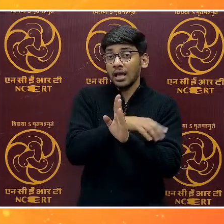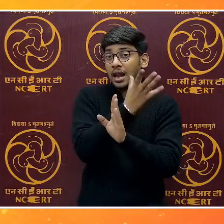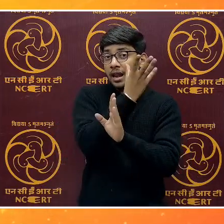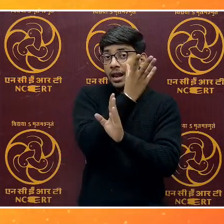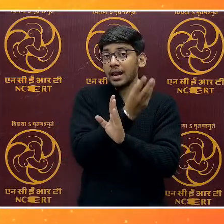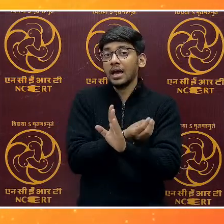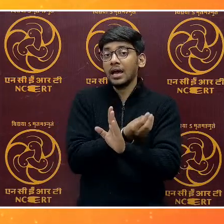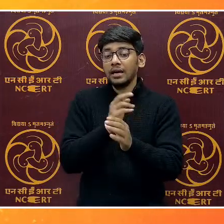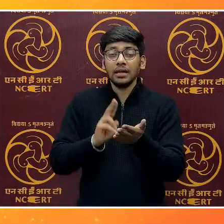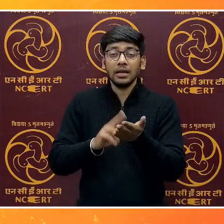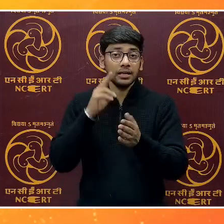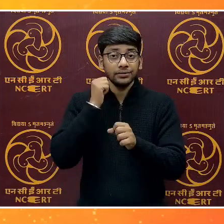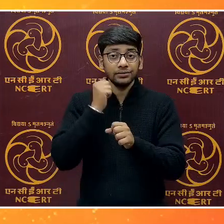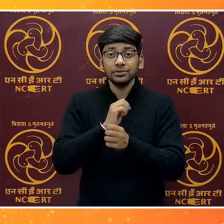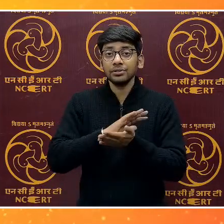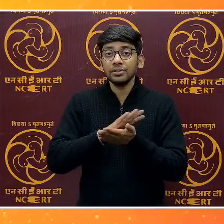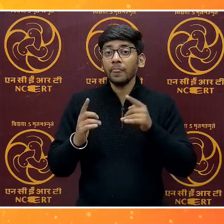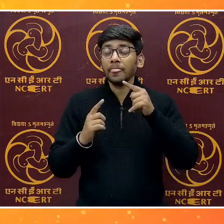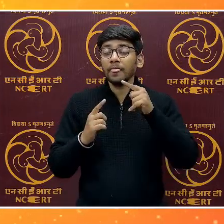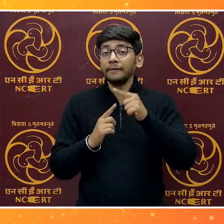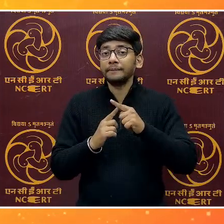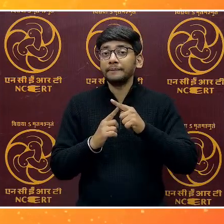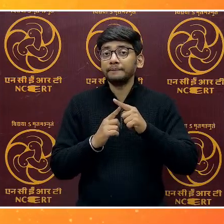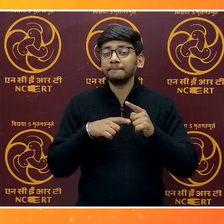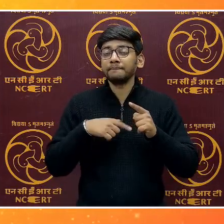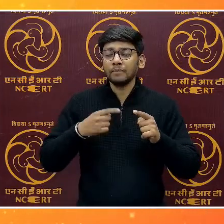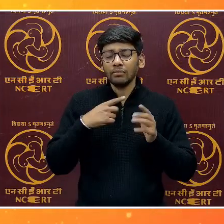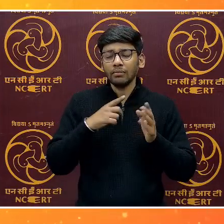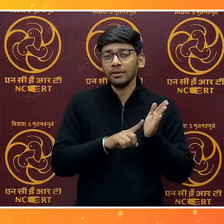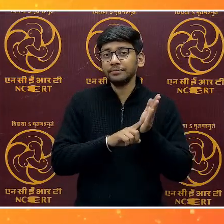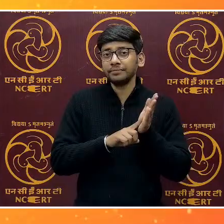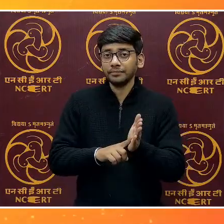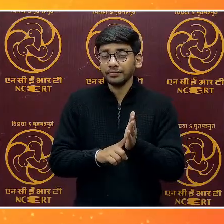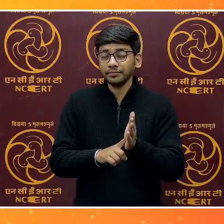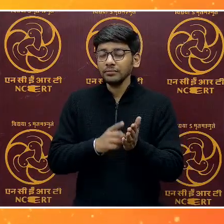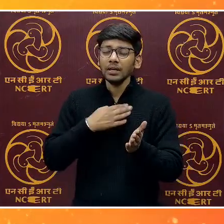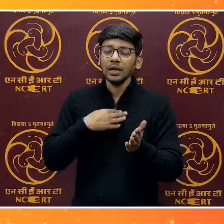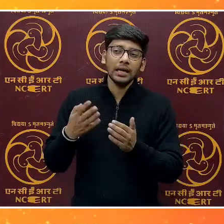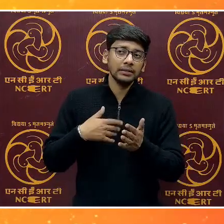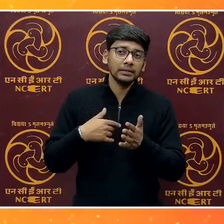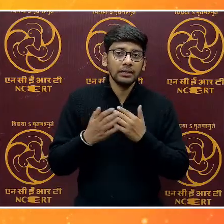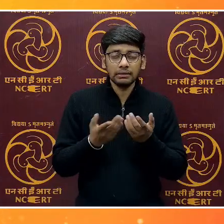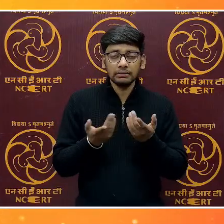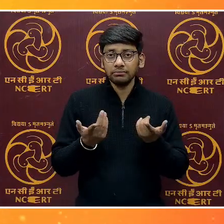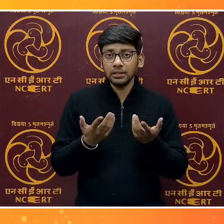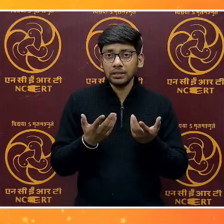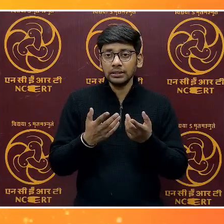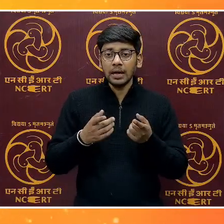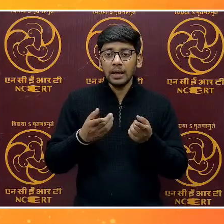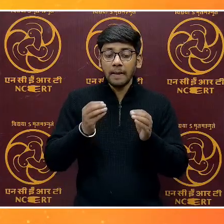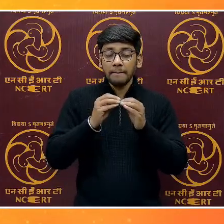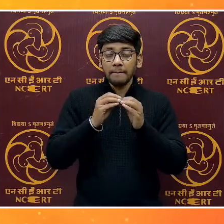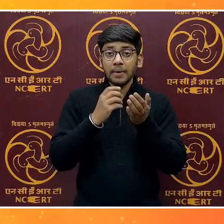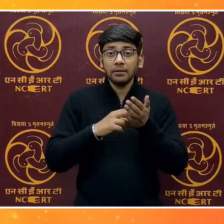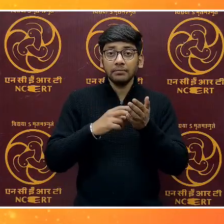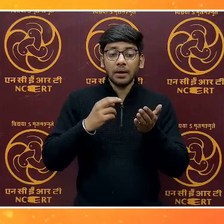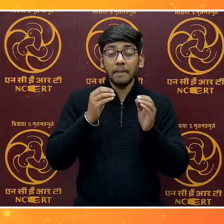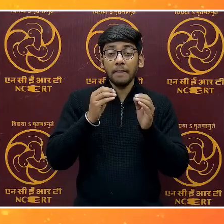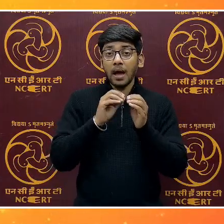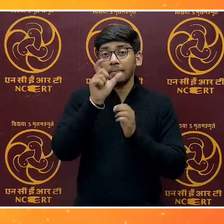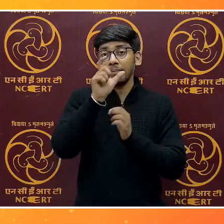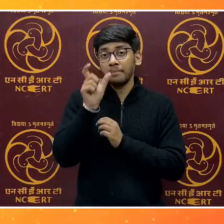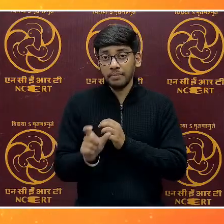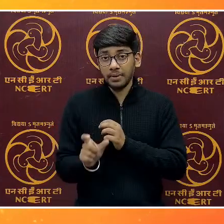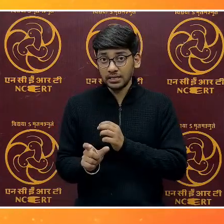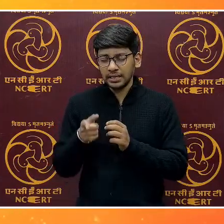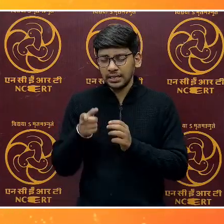dear children. So that's true. So now I am bringing another country in front of the sun. So I have Brazil. Okay. And here